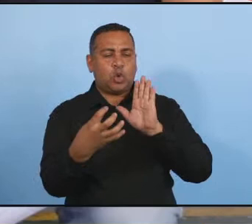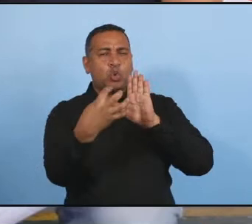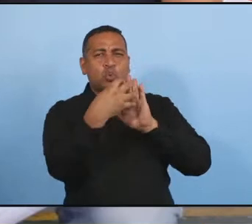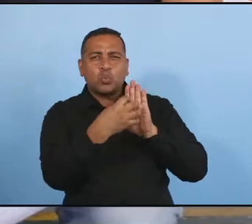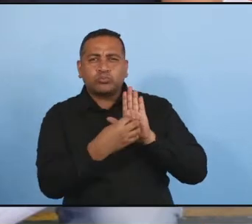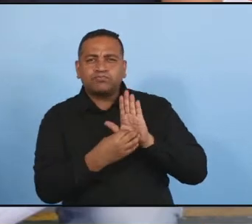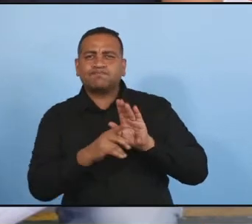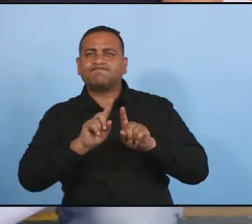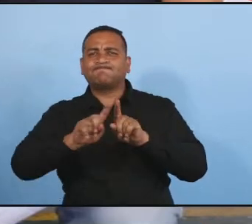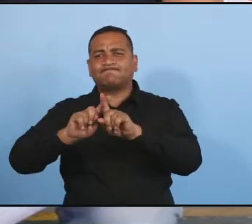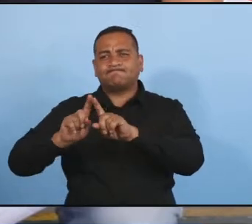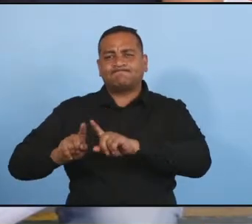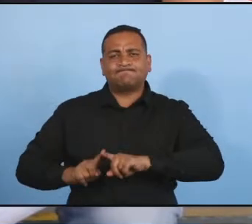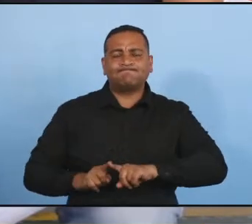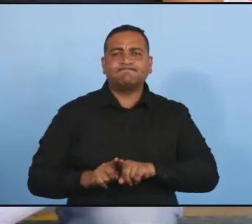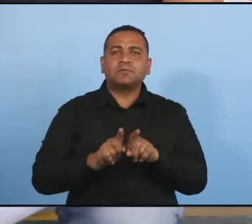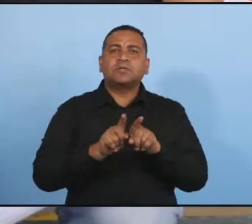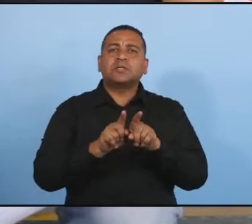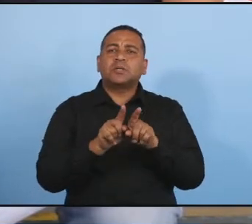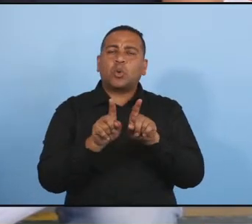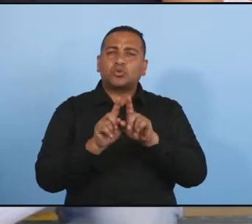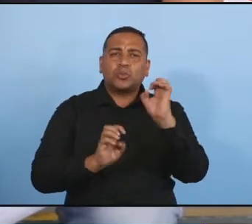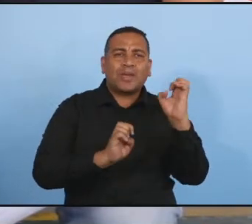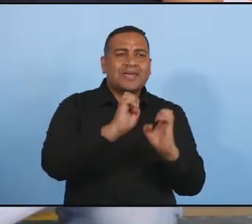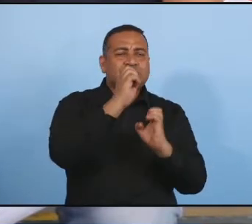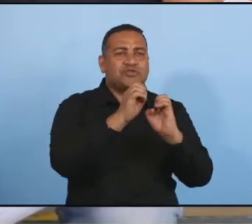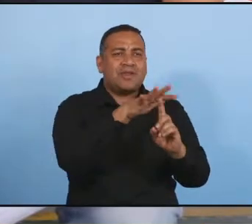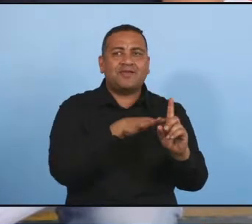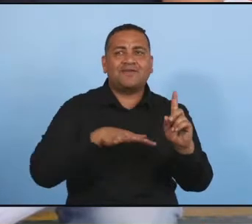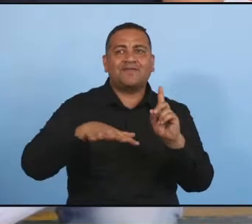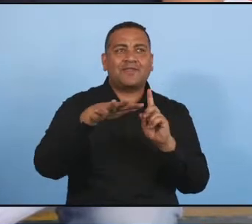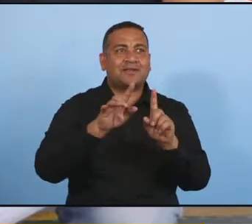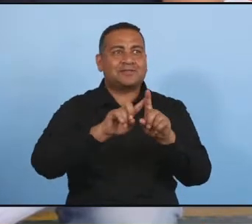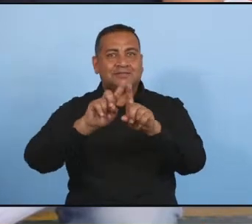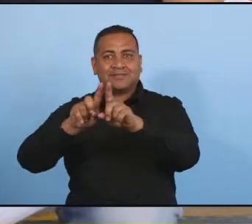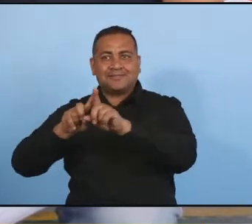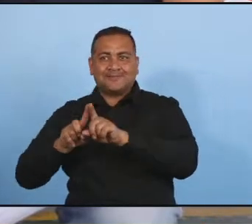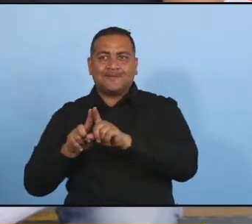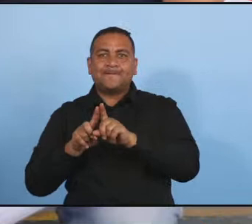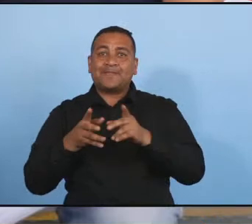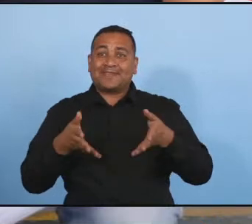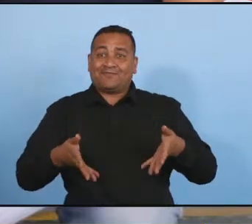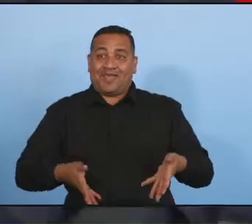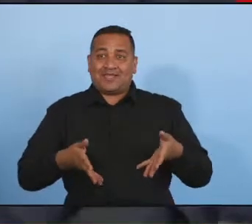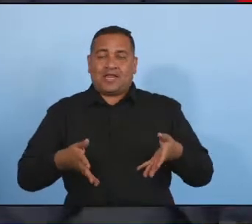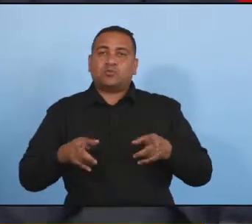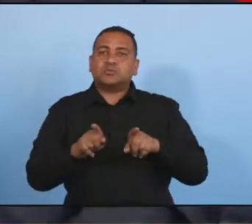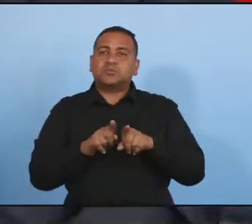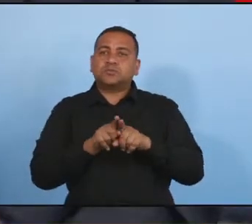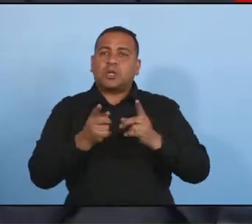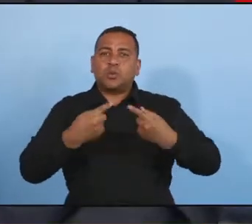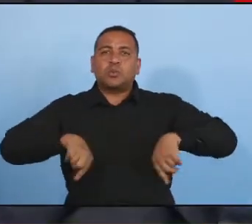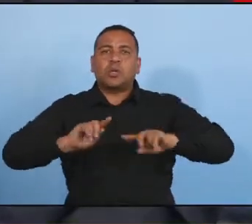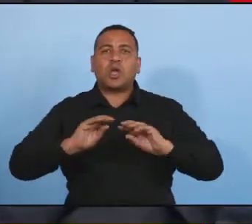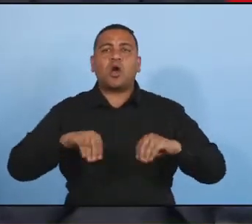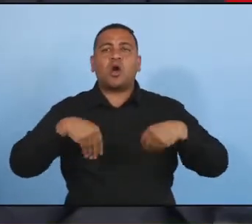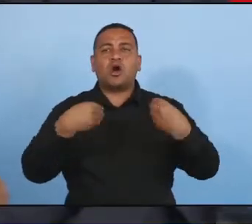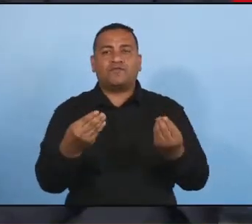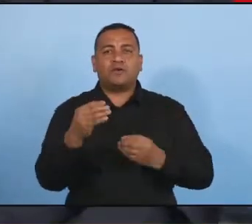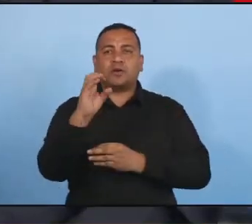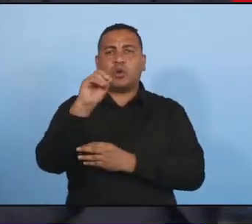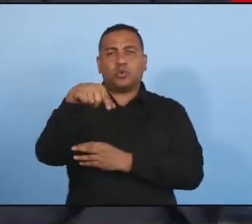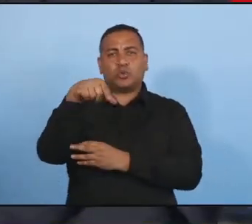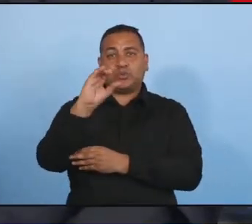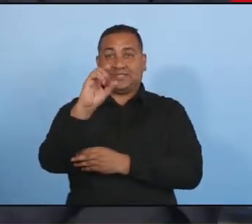conventional lathes and milling machines are very mechanical, but at Wingfield we also offer the CNC lathe and